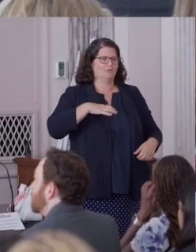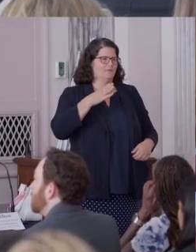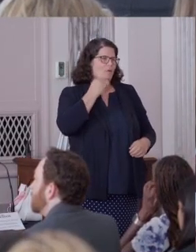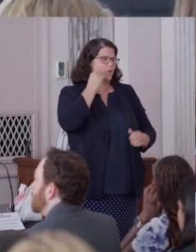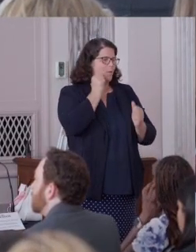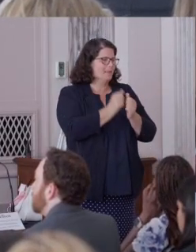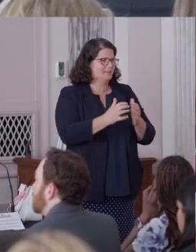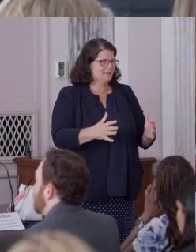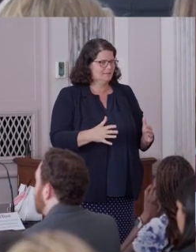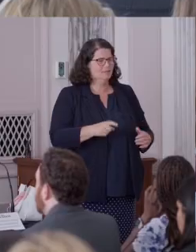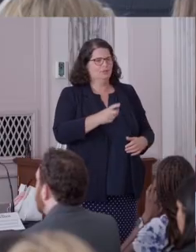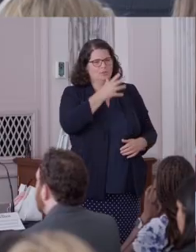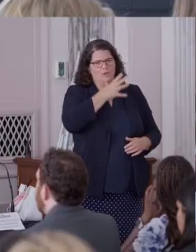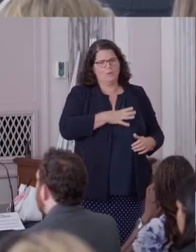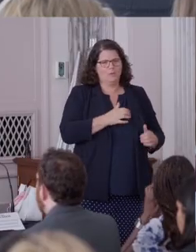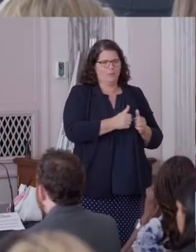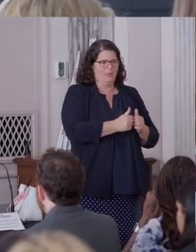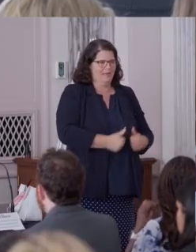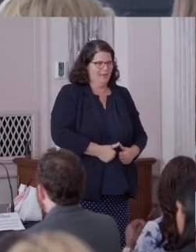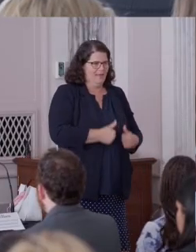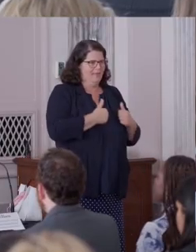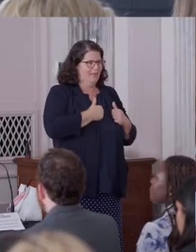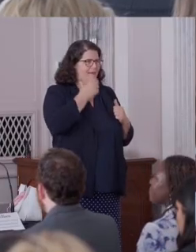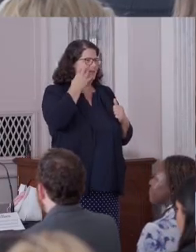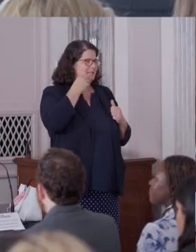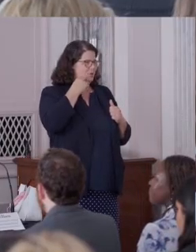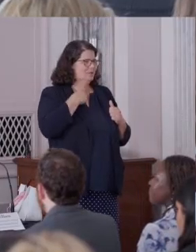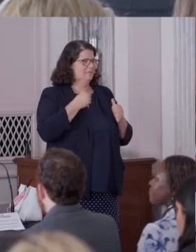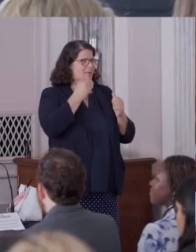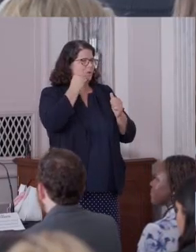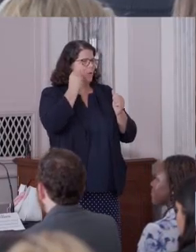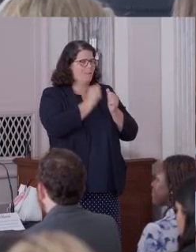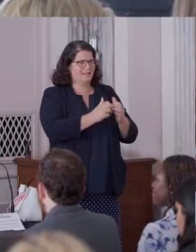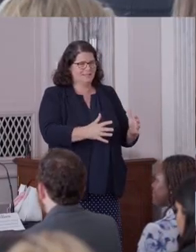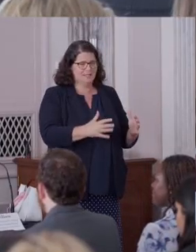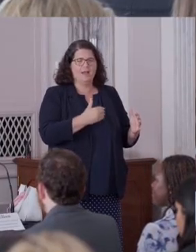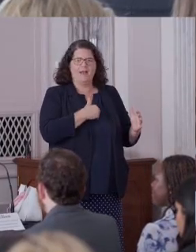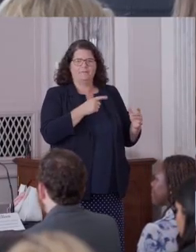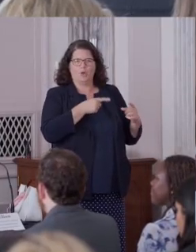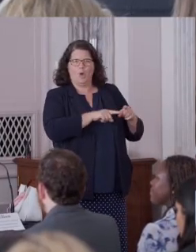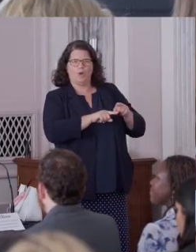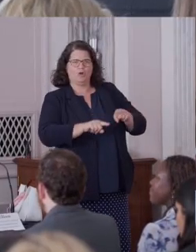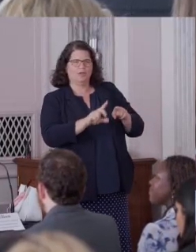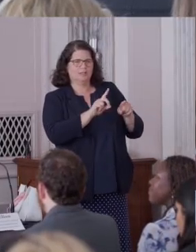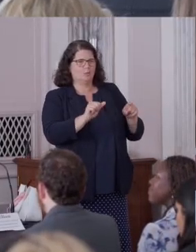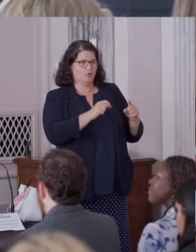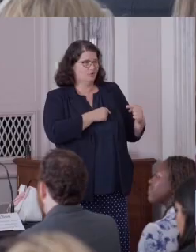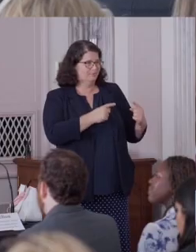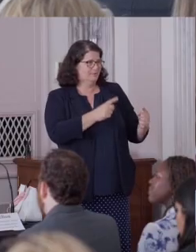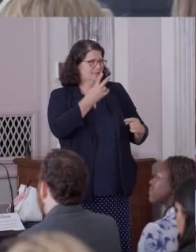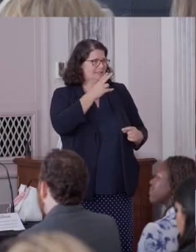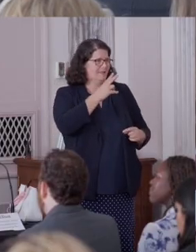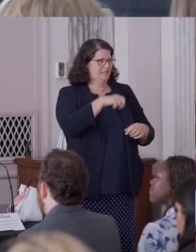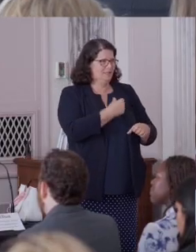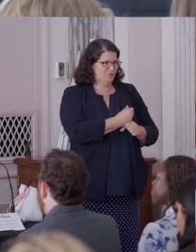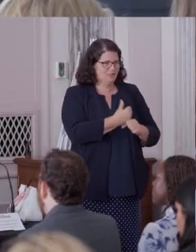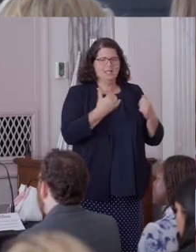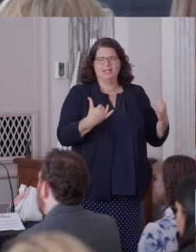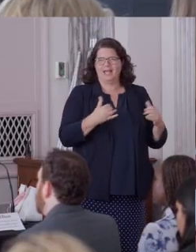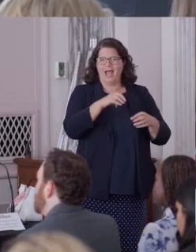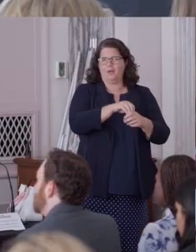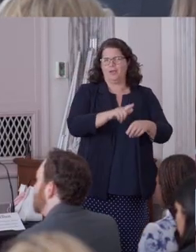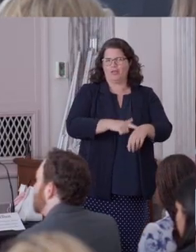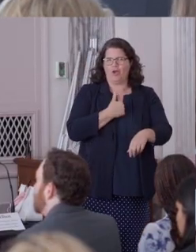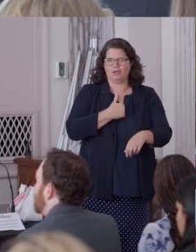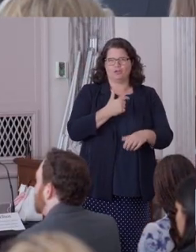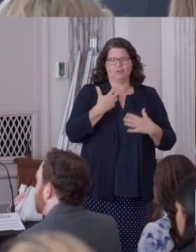a woman with lived experience of being homeless, with co-occurring disorders for 17 years, and is now in long-term recovery.